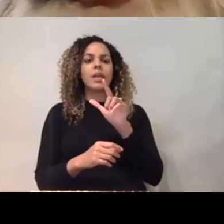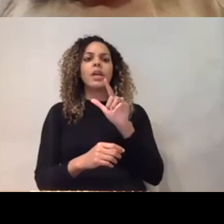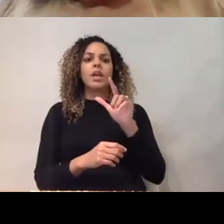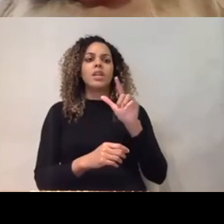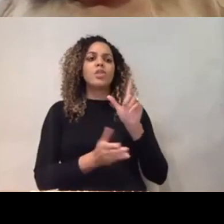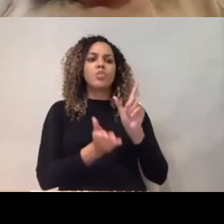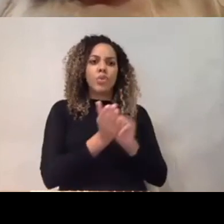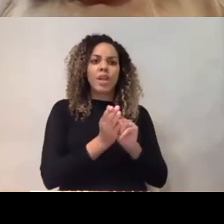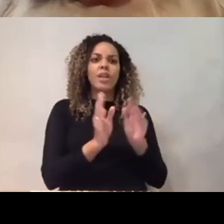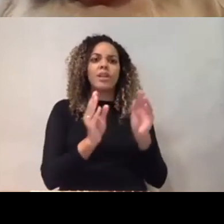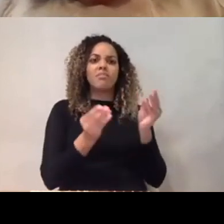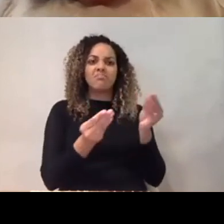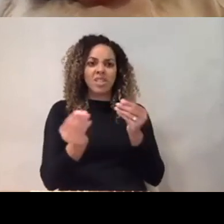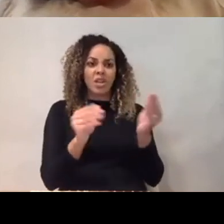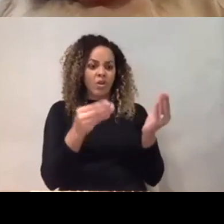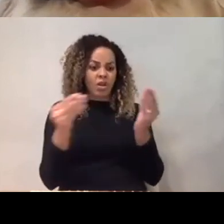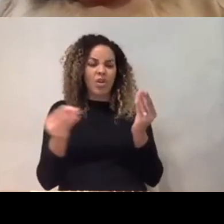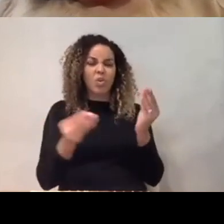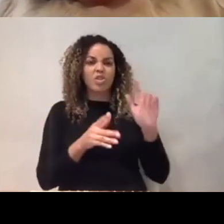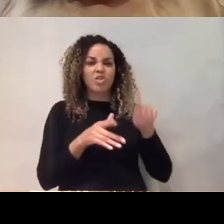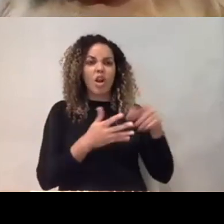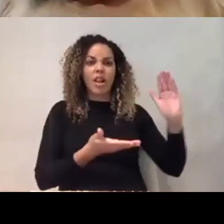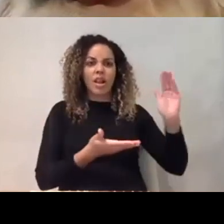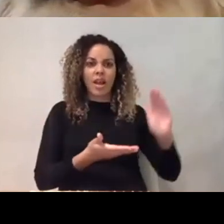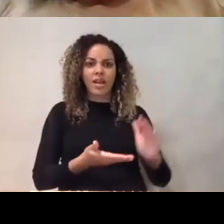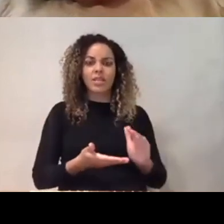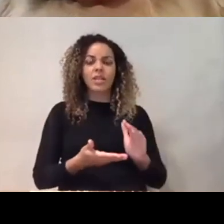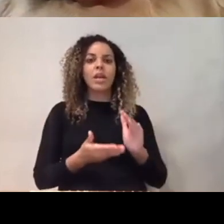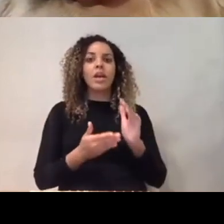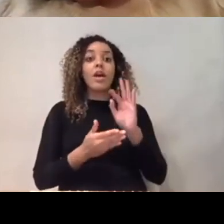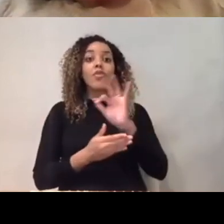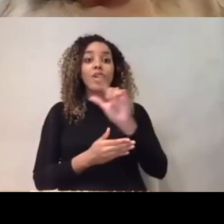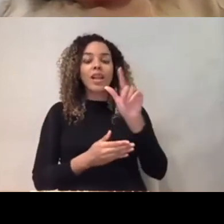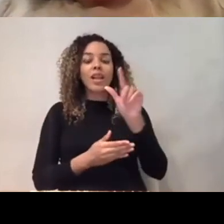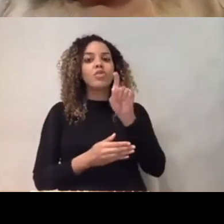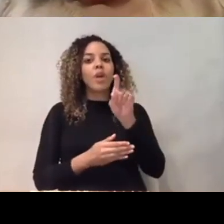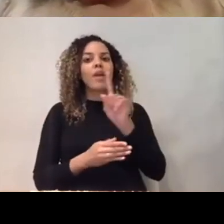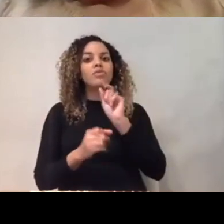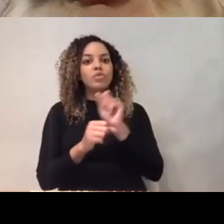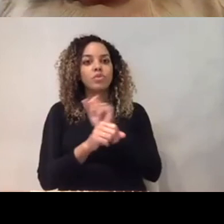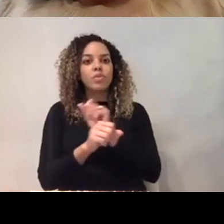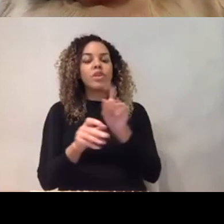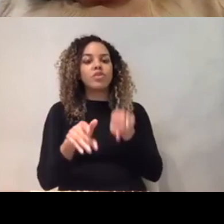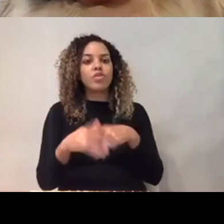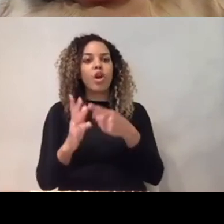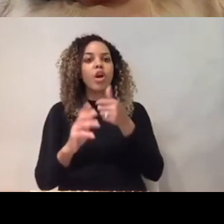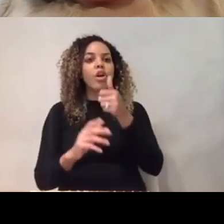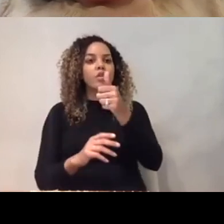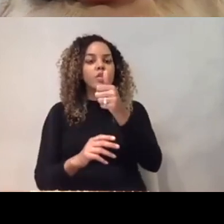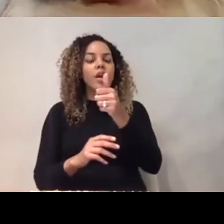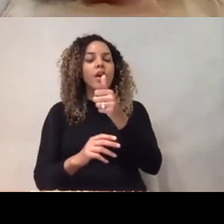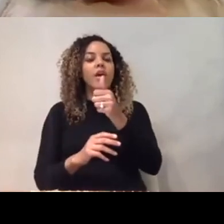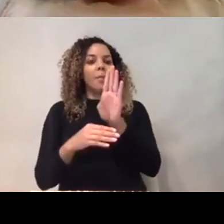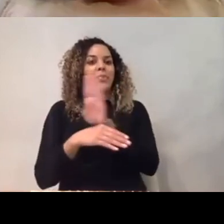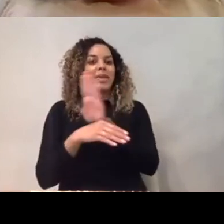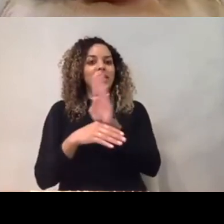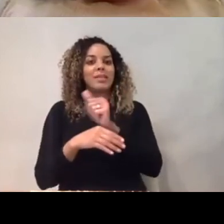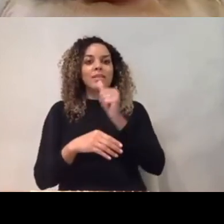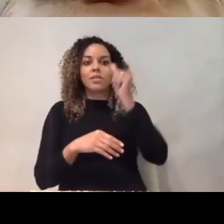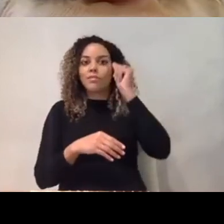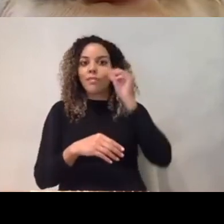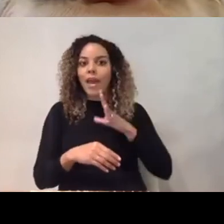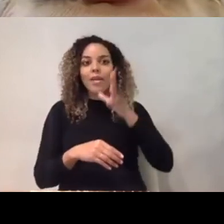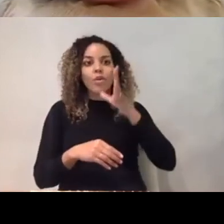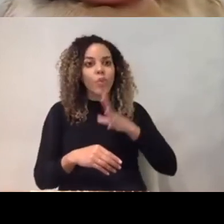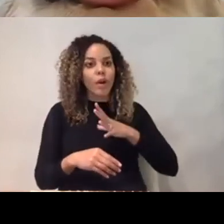have to kind of be your own businessman, be your businesswoman, and knock on doors and start hustling.